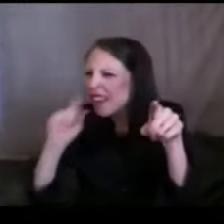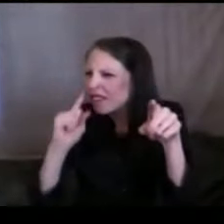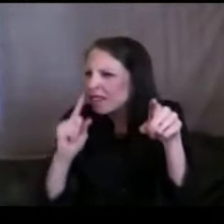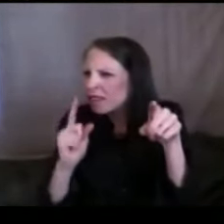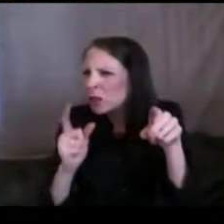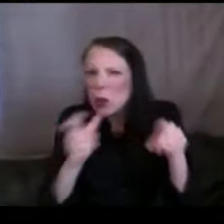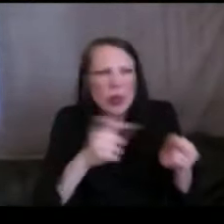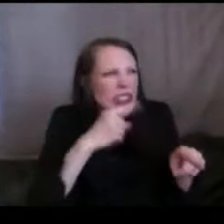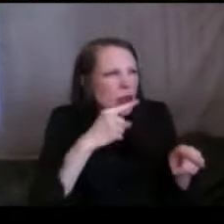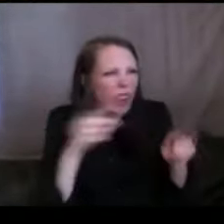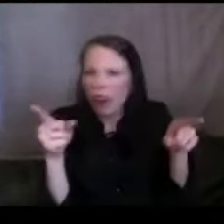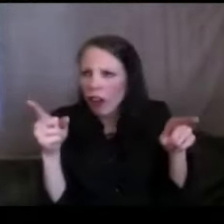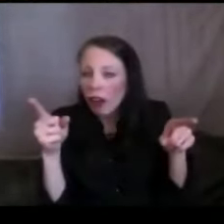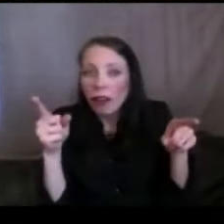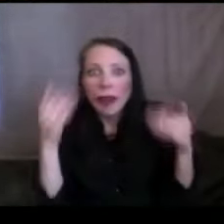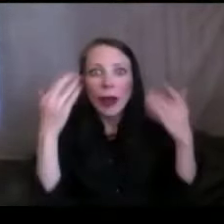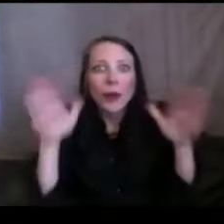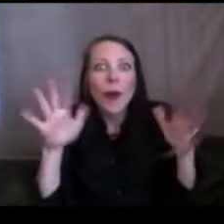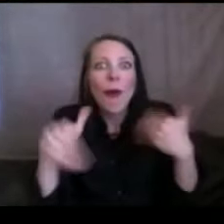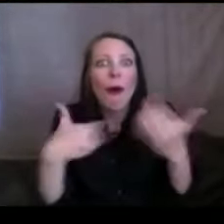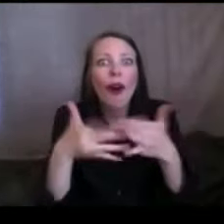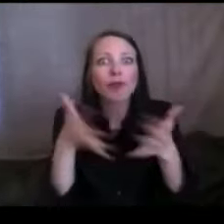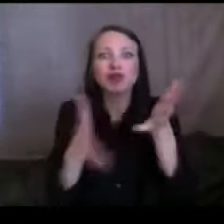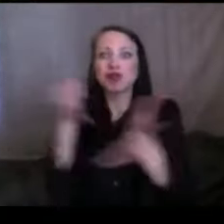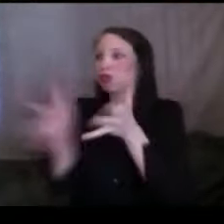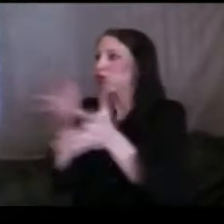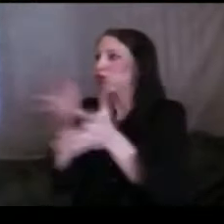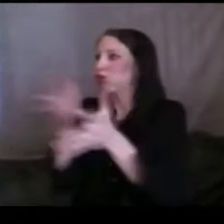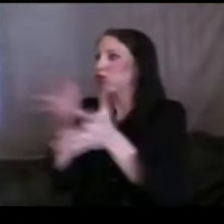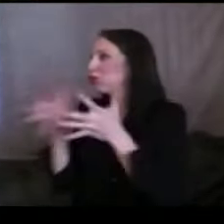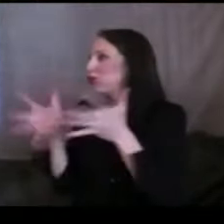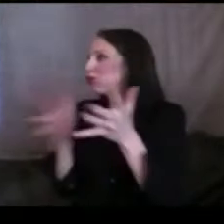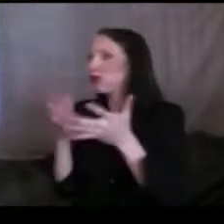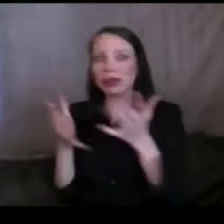one's not, because they all just know how to communicate with each other.